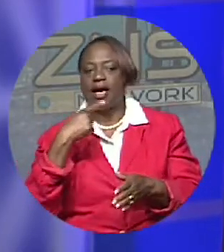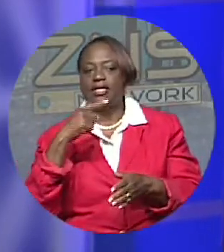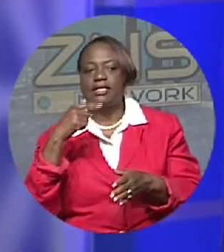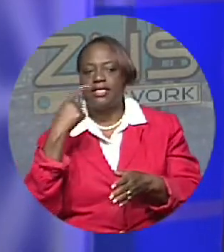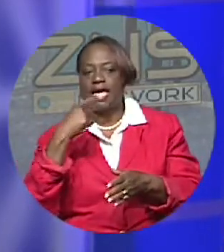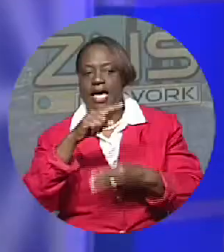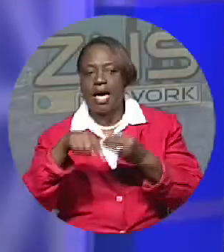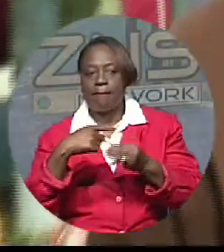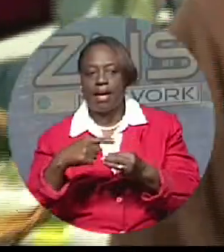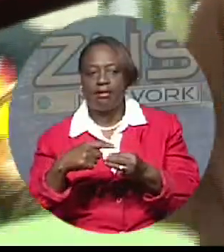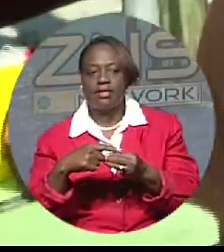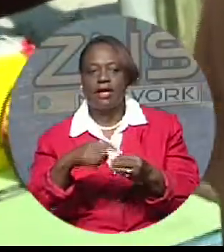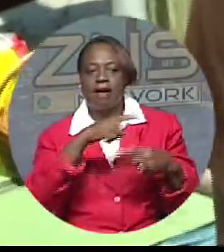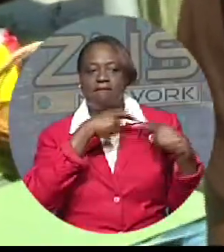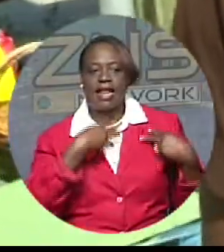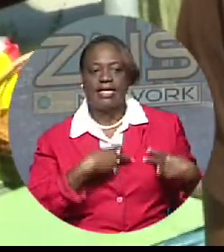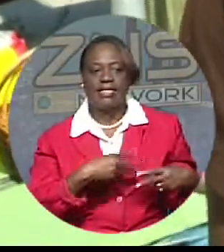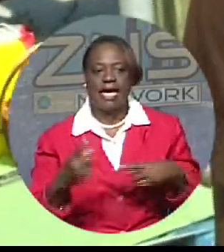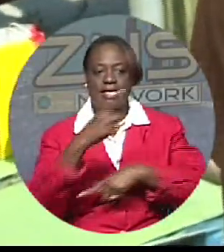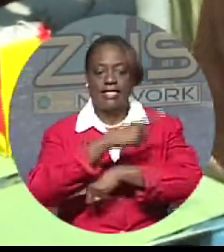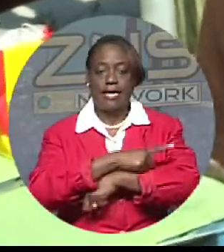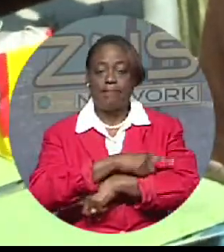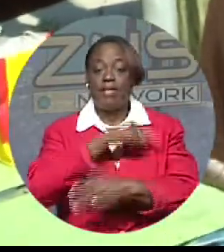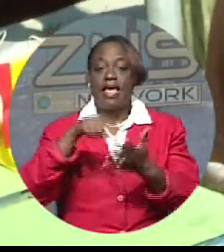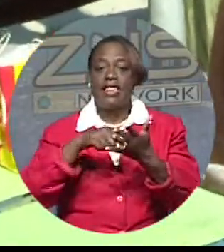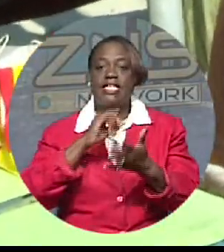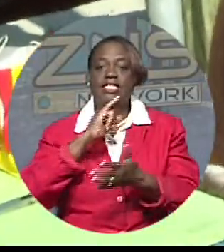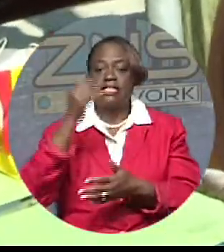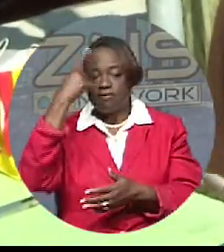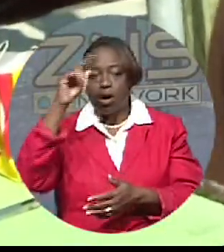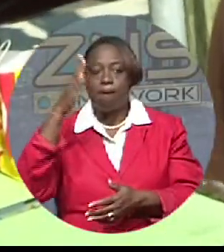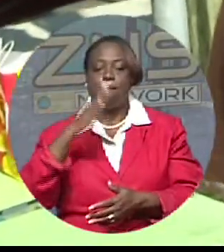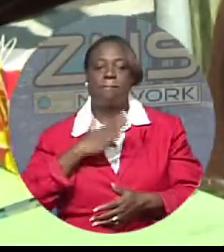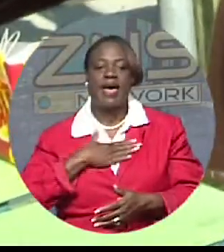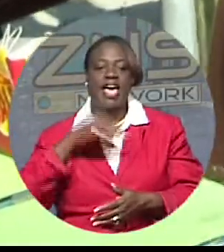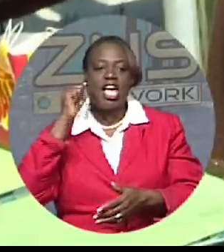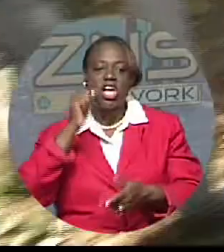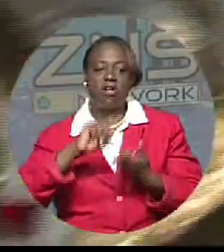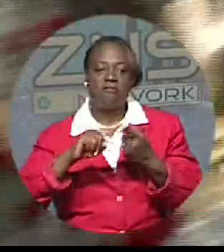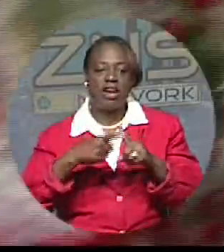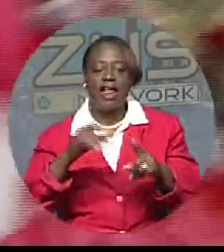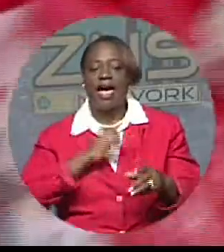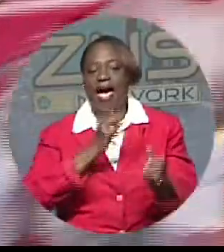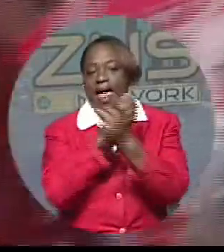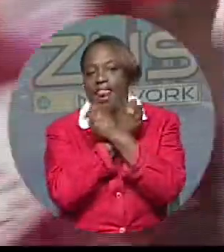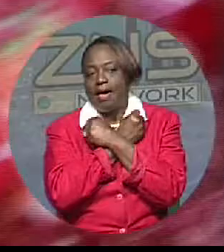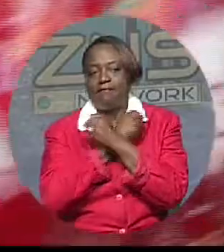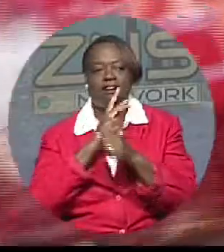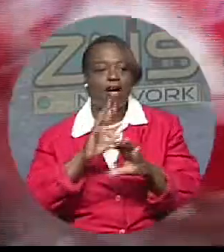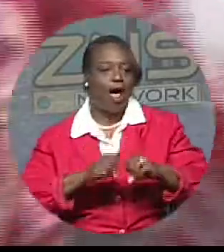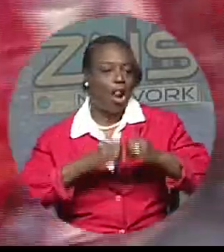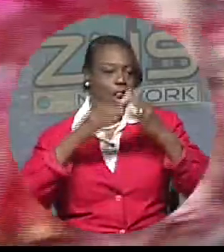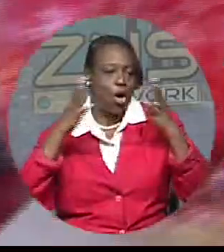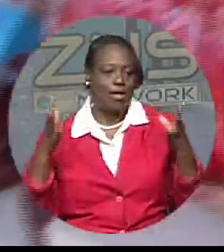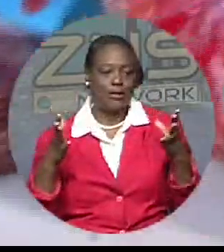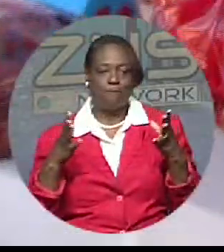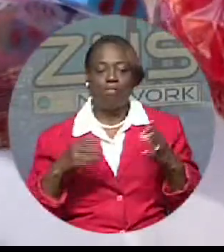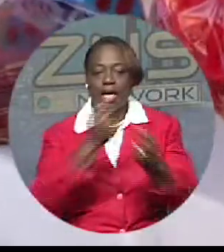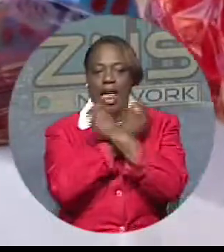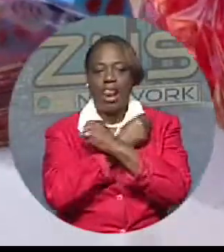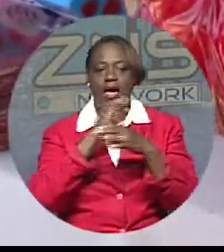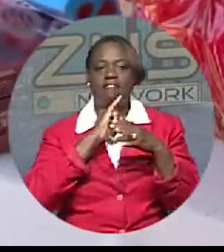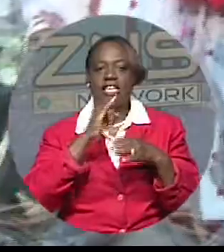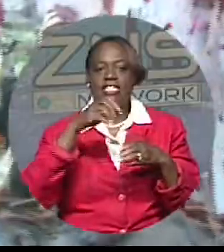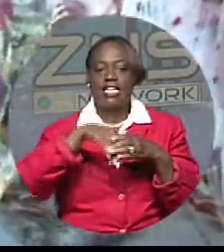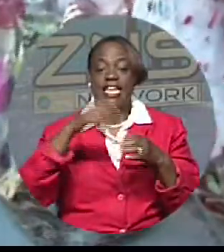special day. This is for my girlfriend. I love her a lot, and this is for... Love is definitely in the air this Valentine's